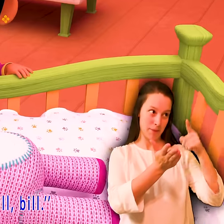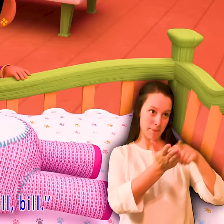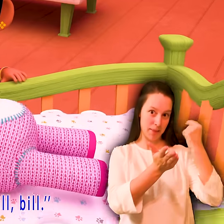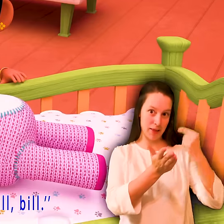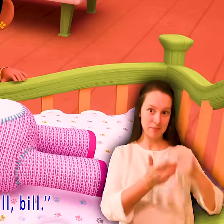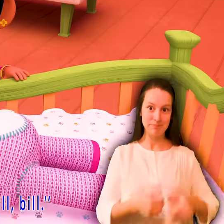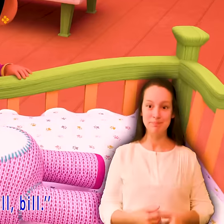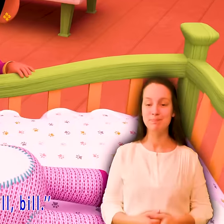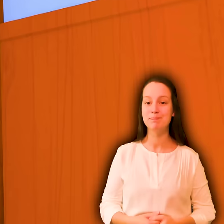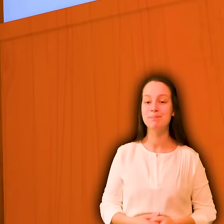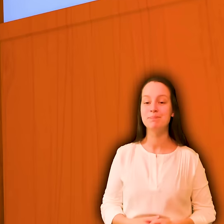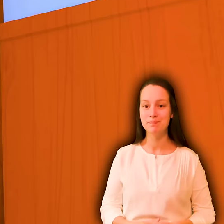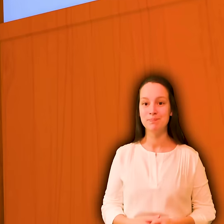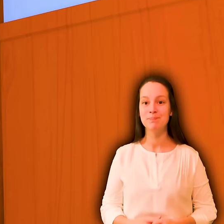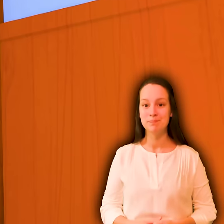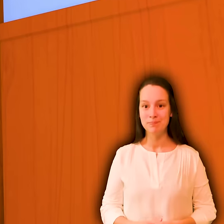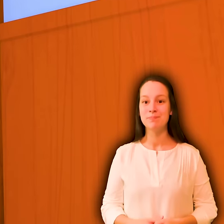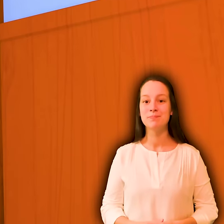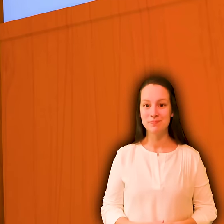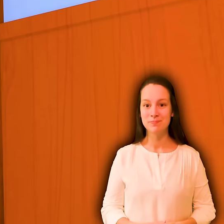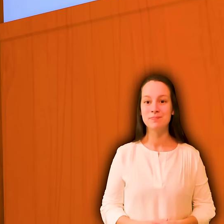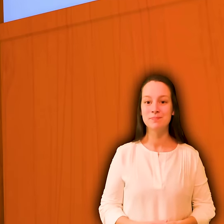bill bill